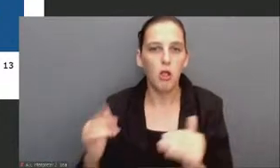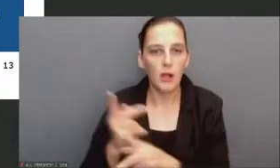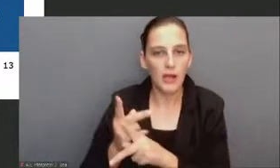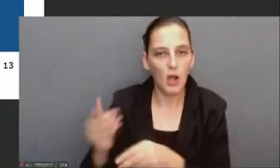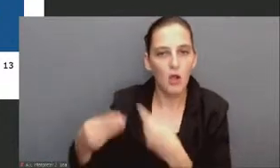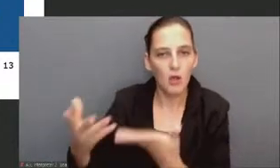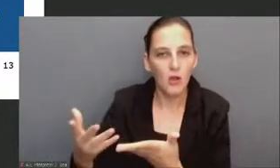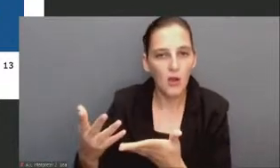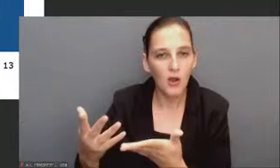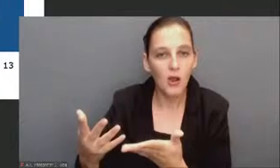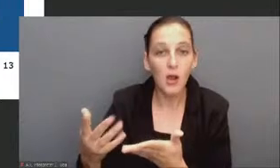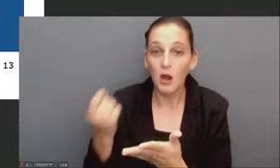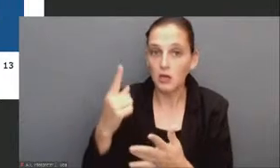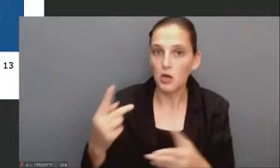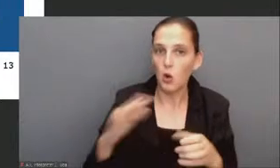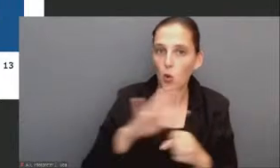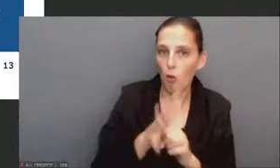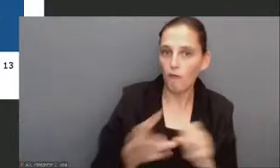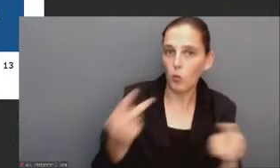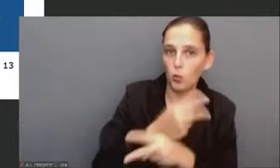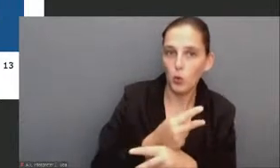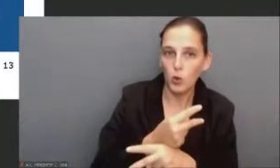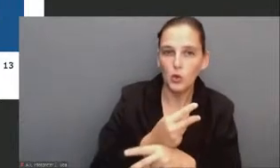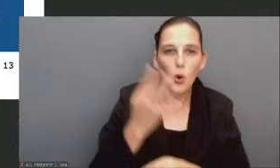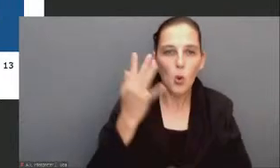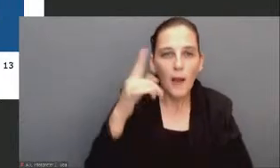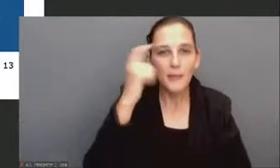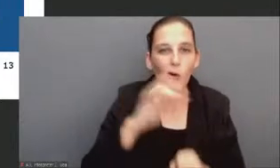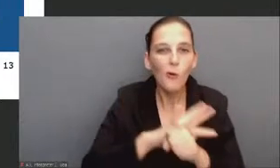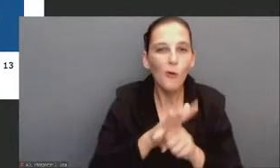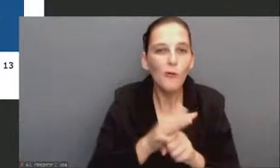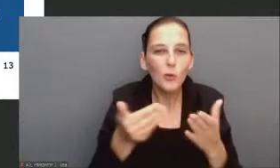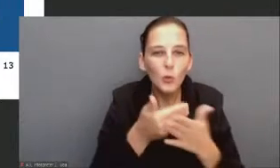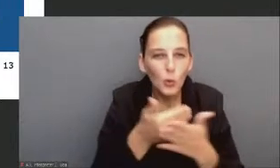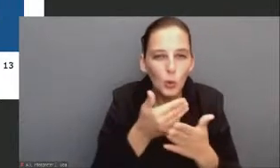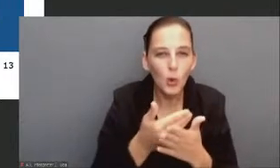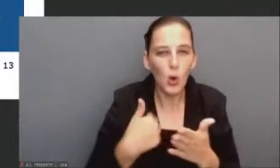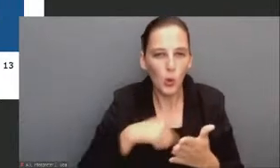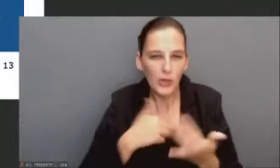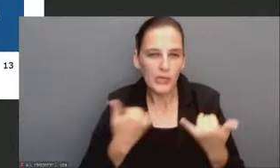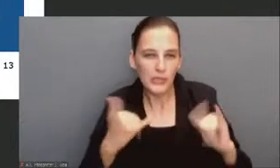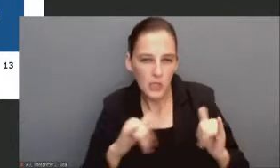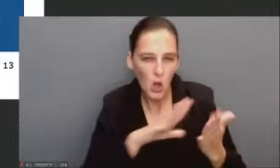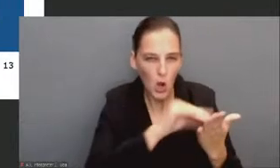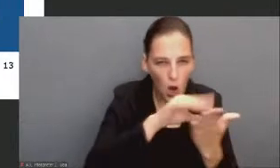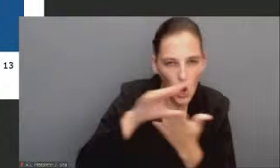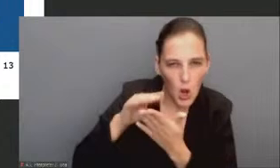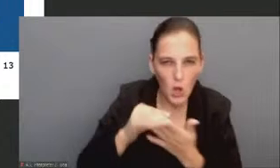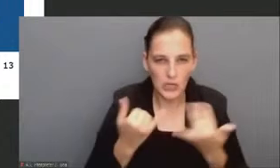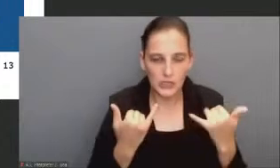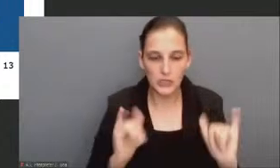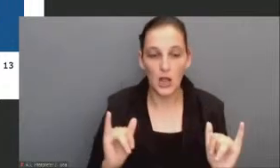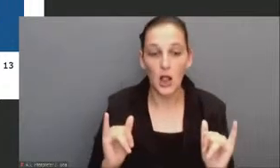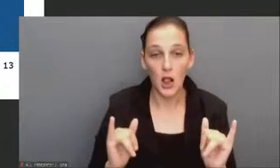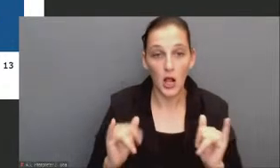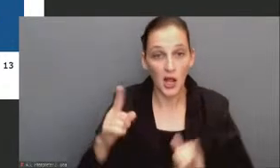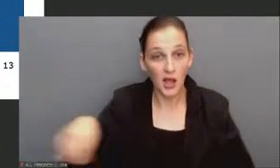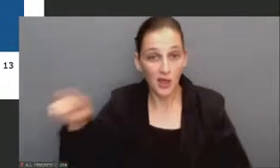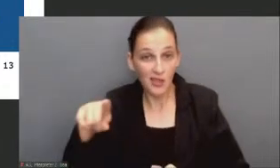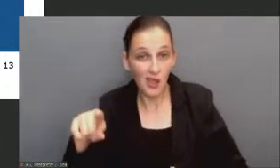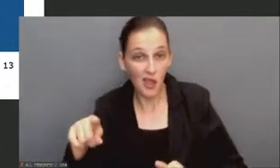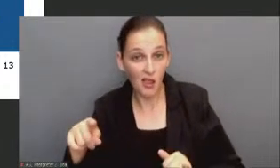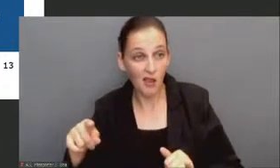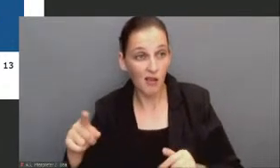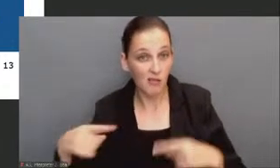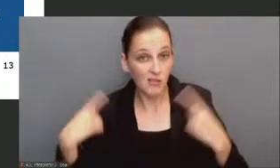new process. We're learning more about it every day. And many of the patients we're talking about that lack access to care feel like they're at the end of the